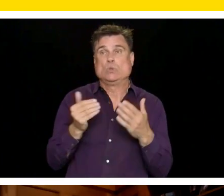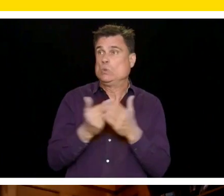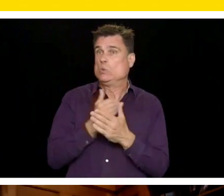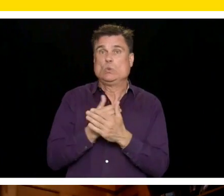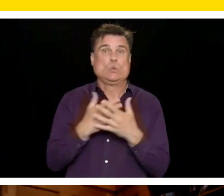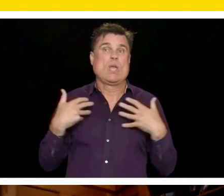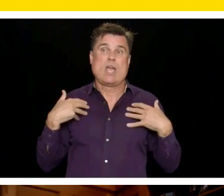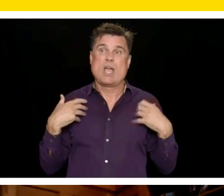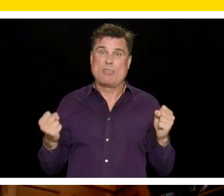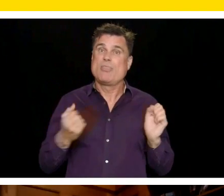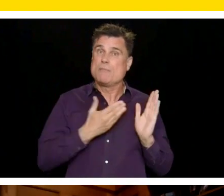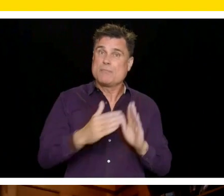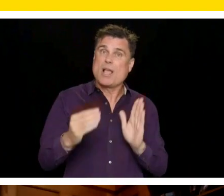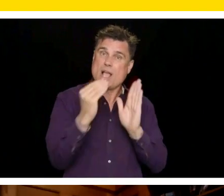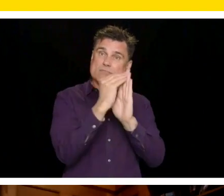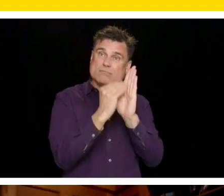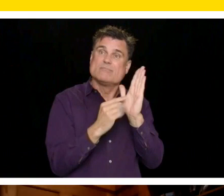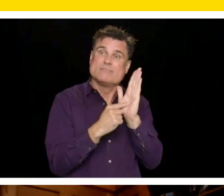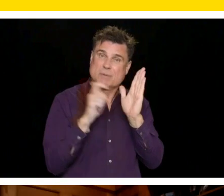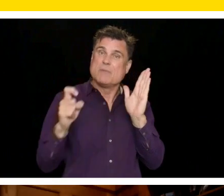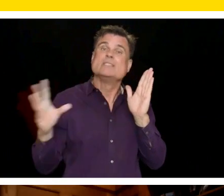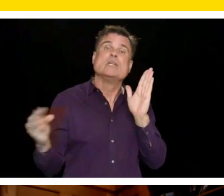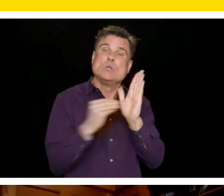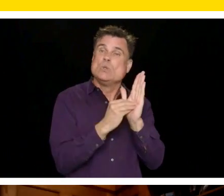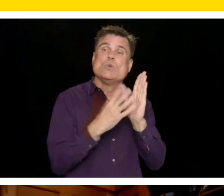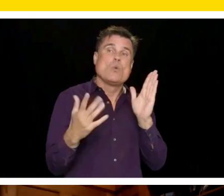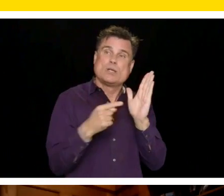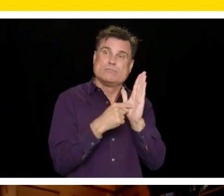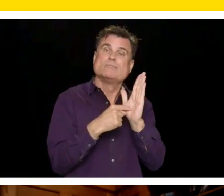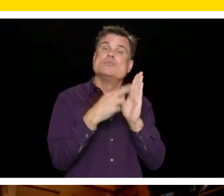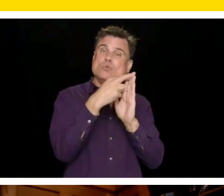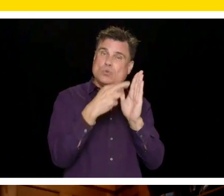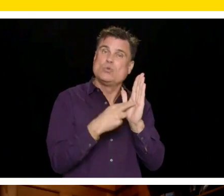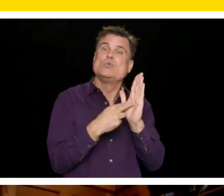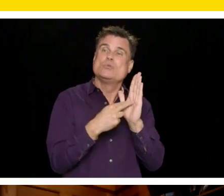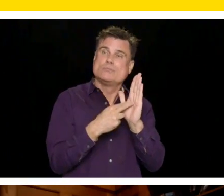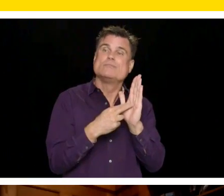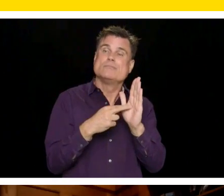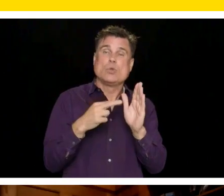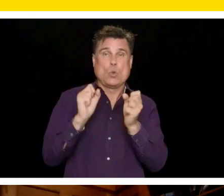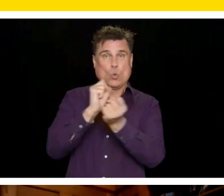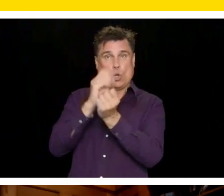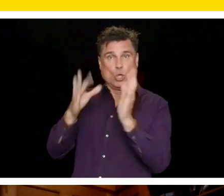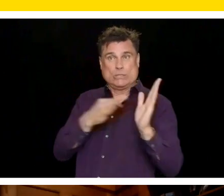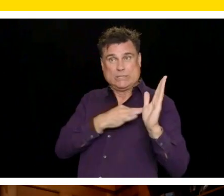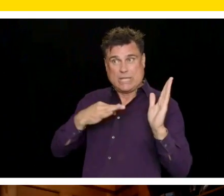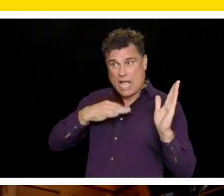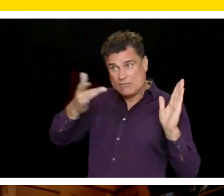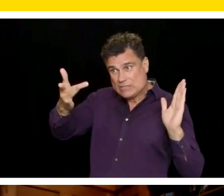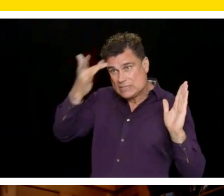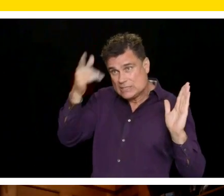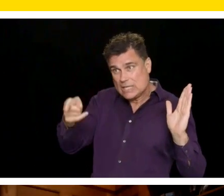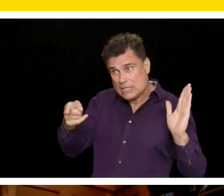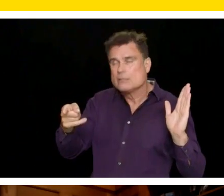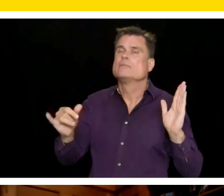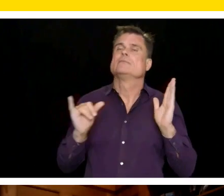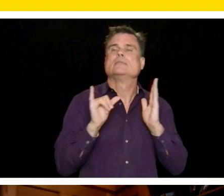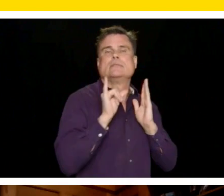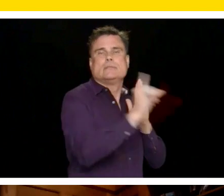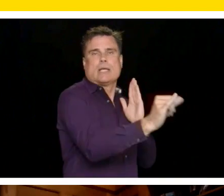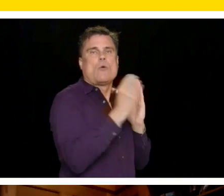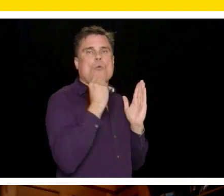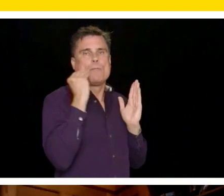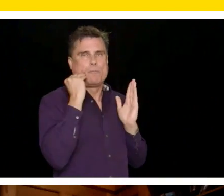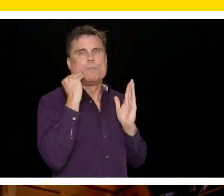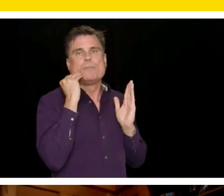so that is exactly why we've been advocating quite successfully, I might add, to the federal government to ensure that